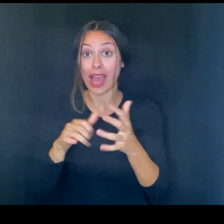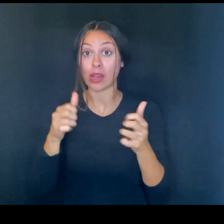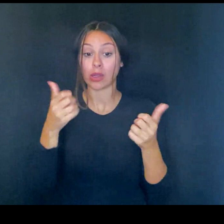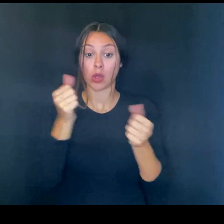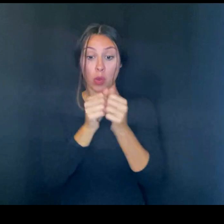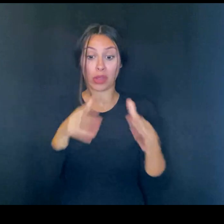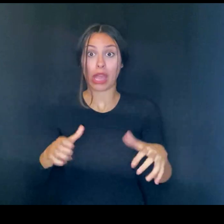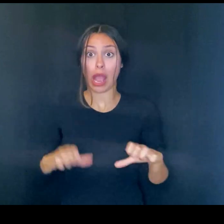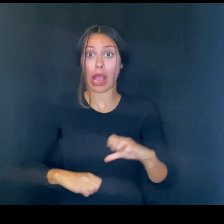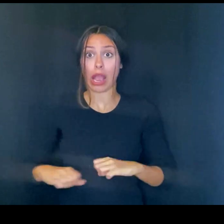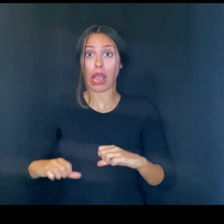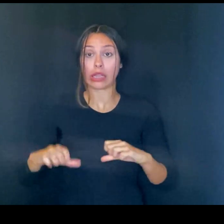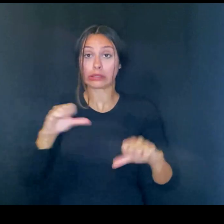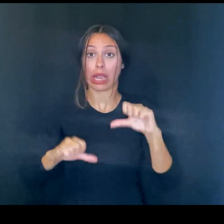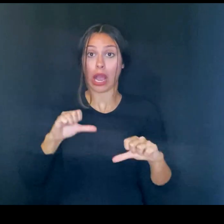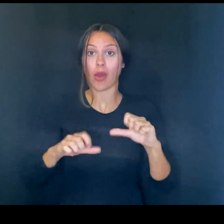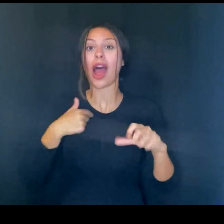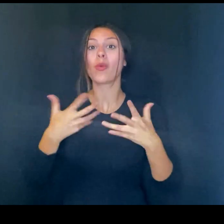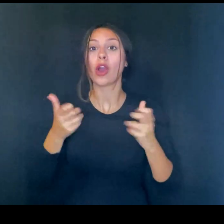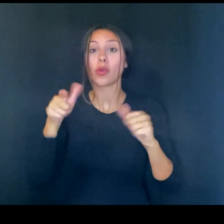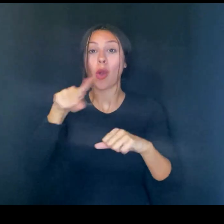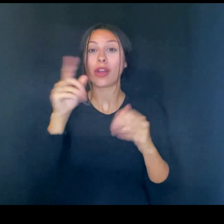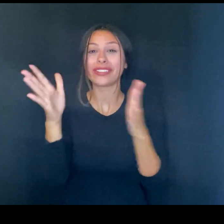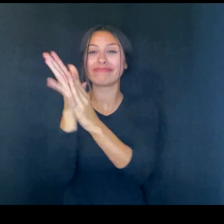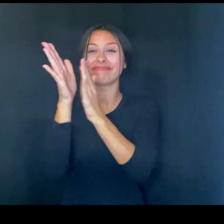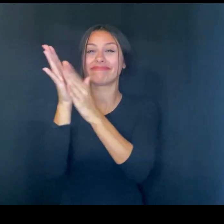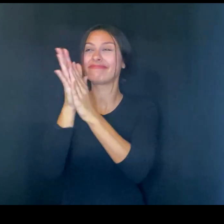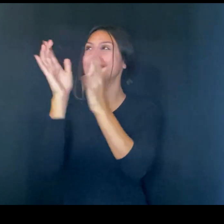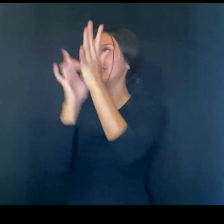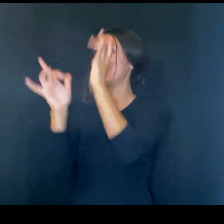hesitation, I want you guys to make some noise right now for Hallelujah. Jesus in his life.